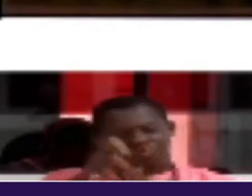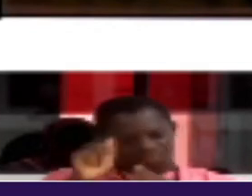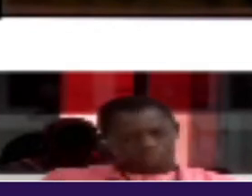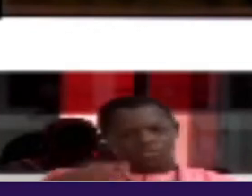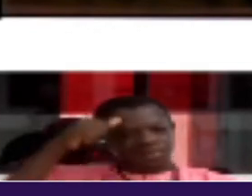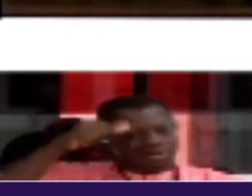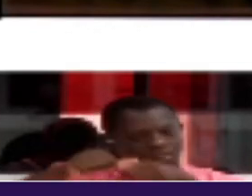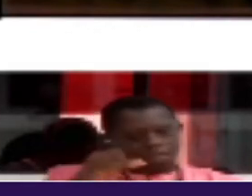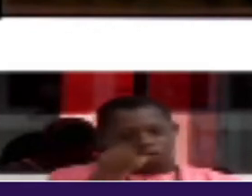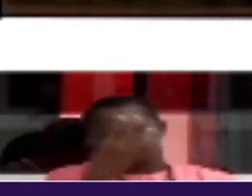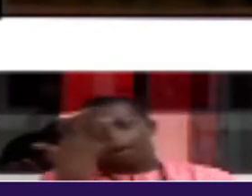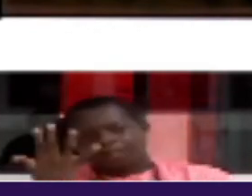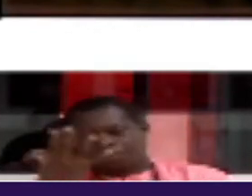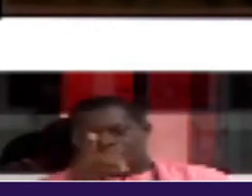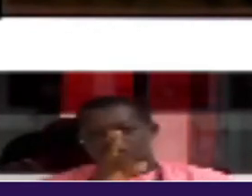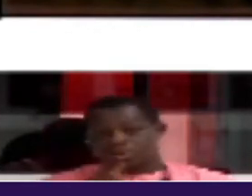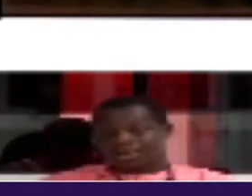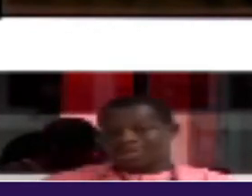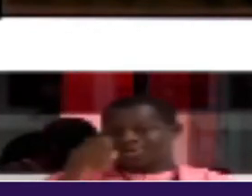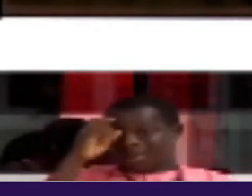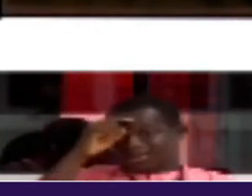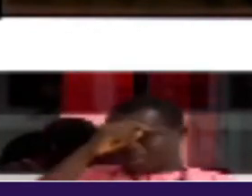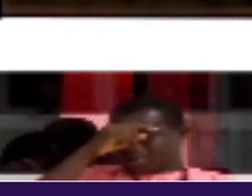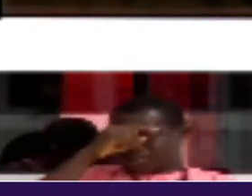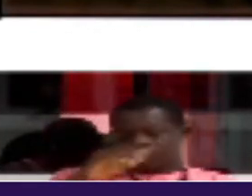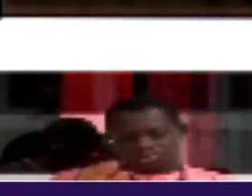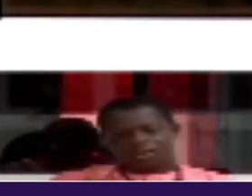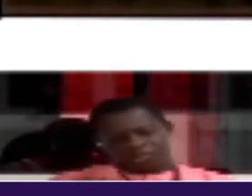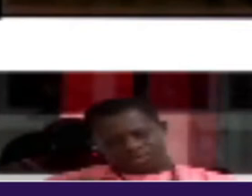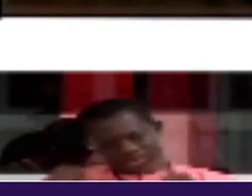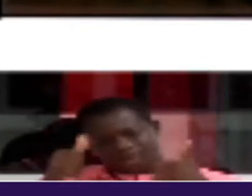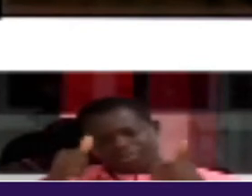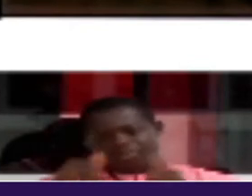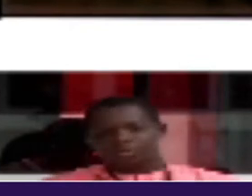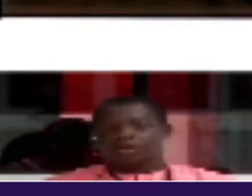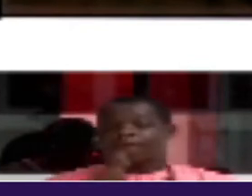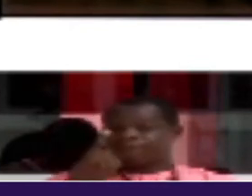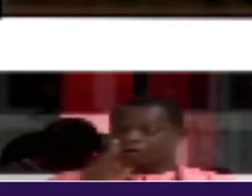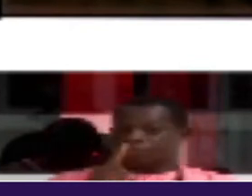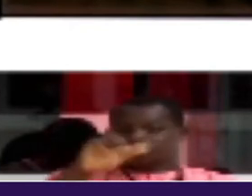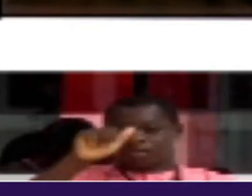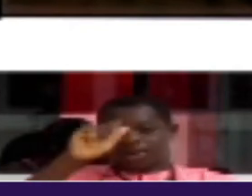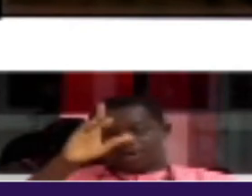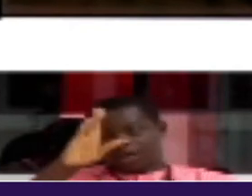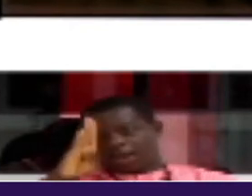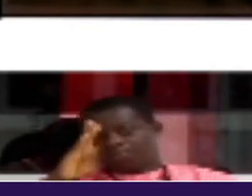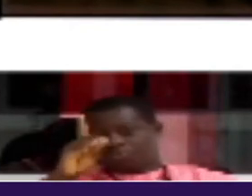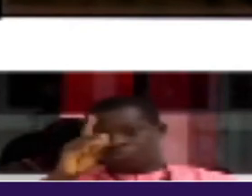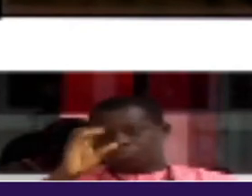them that are still in my mind. Go ahead. Abdullahi Balde.